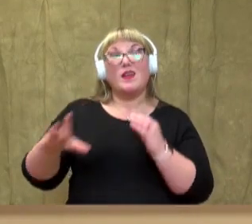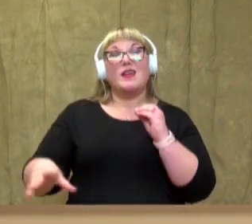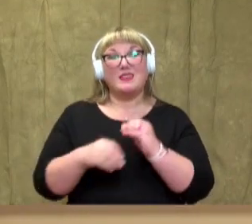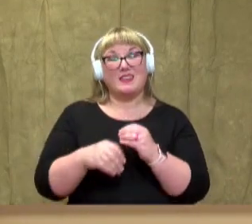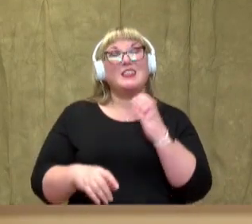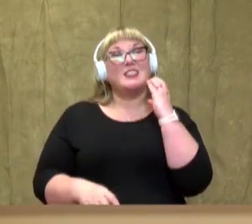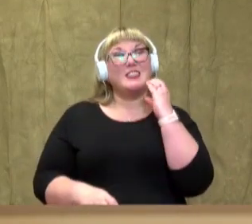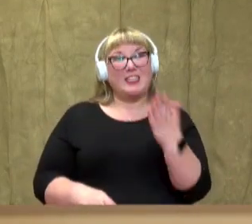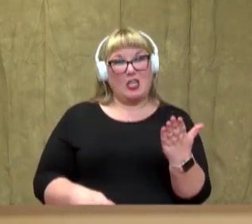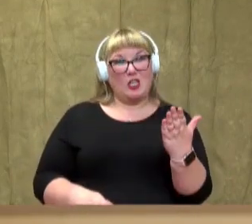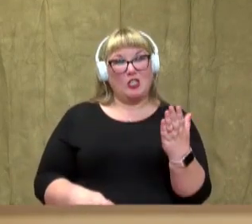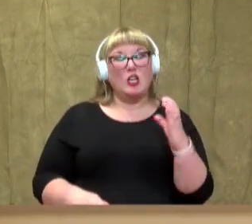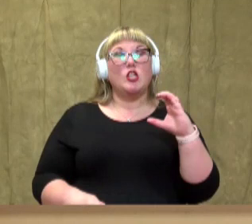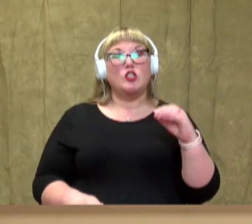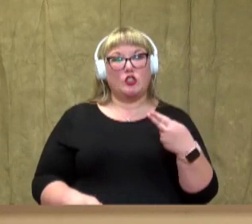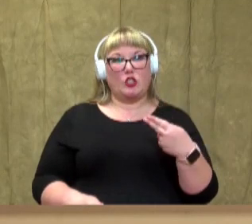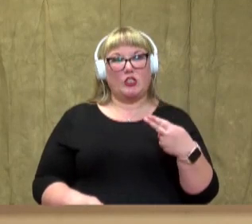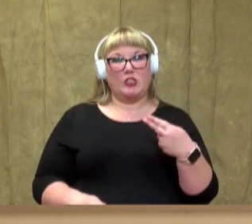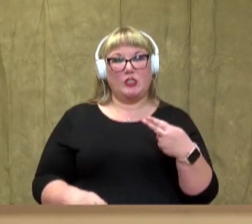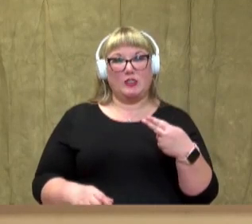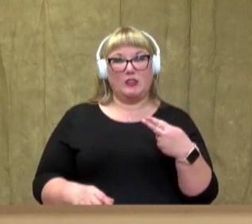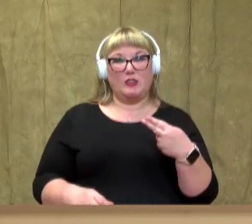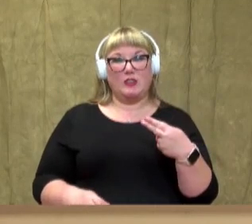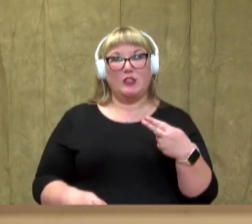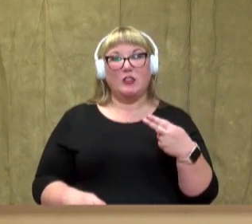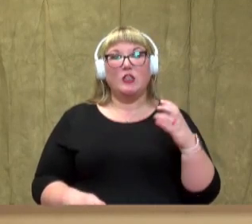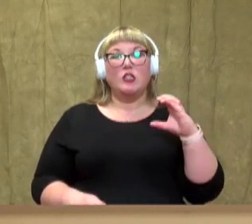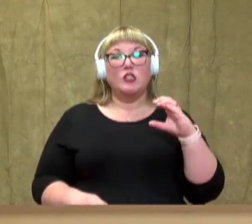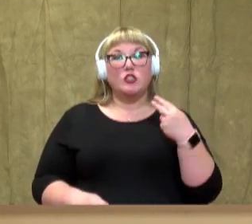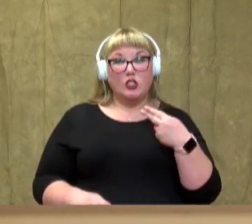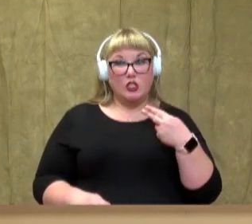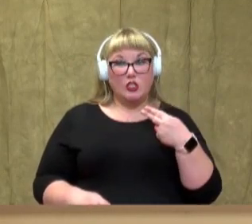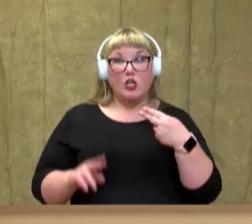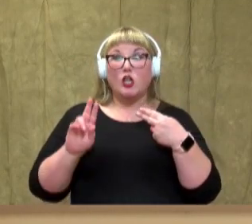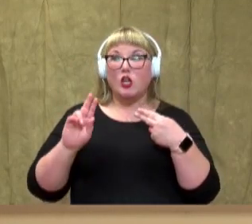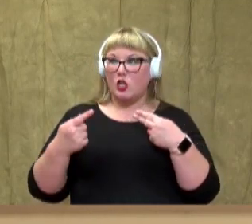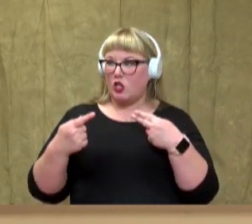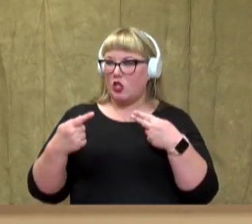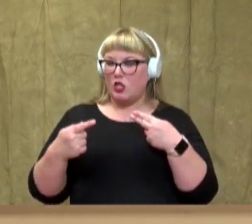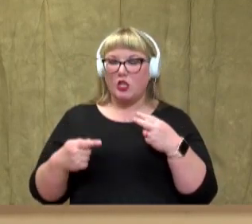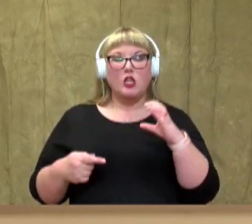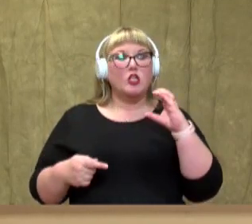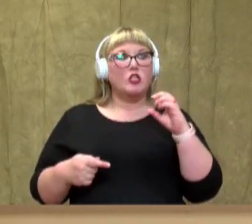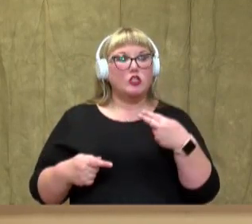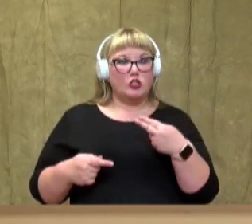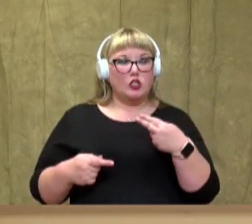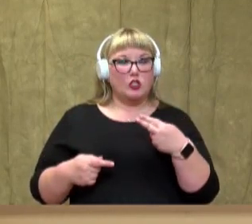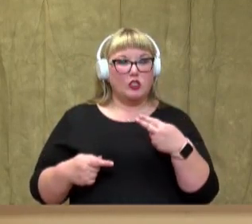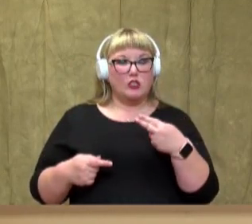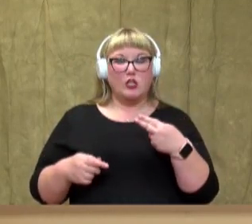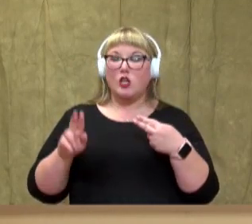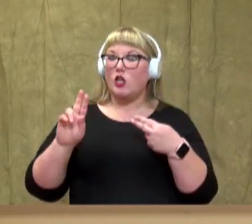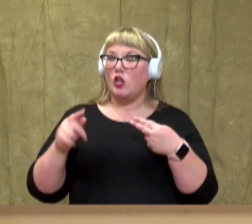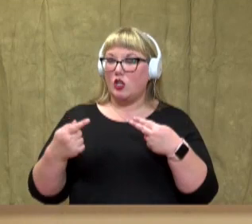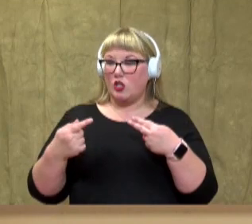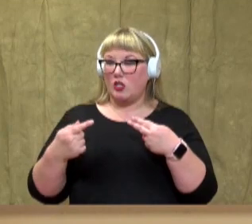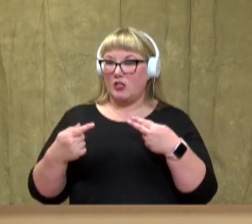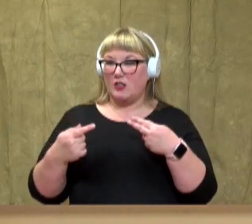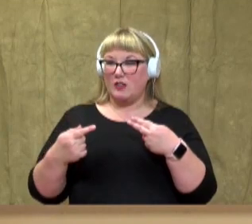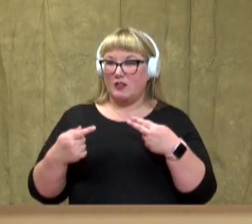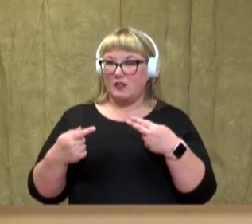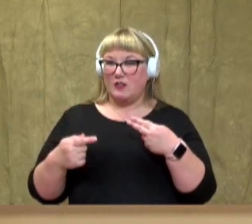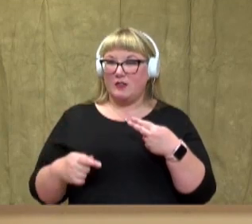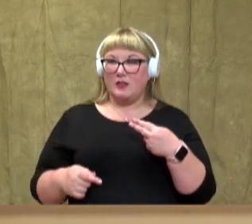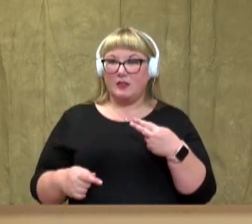add our digraph. And when we add the phoneme ch to the beginning of ugh, it creates a new and real word. So let's use